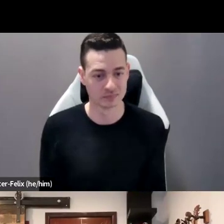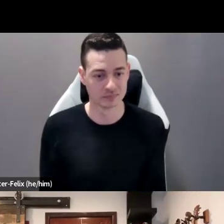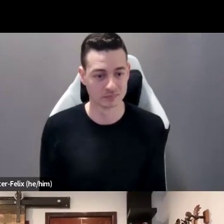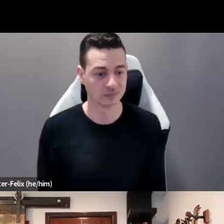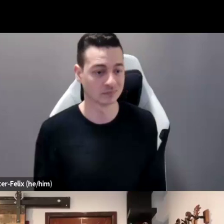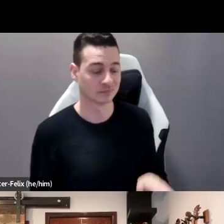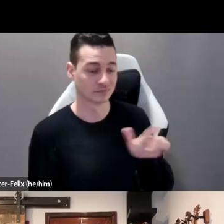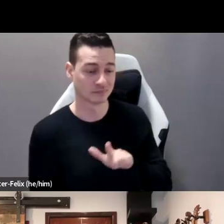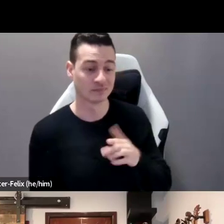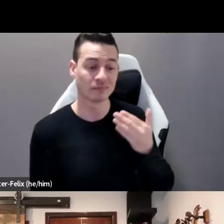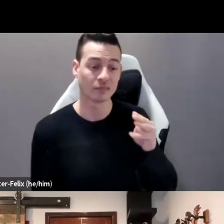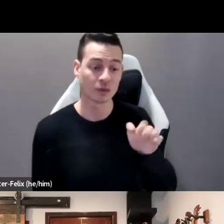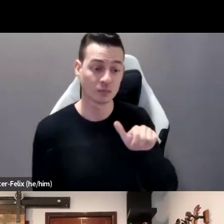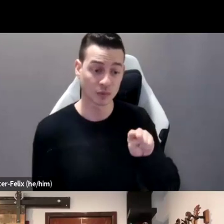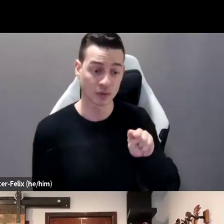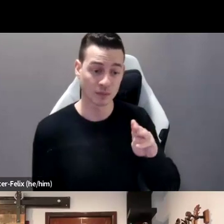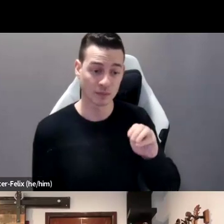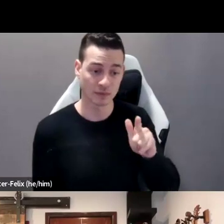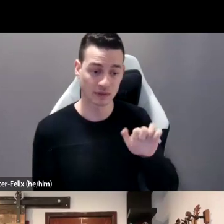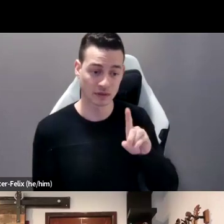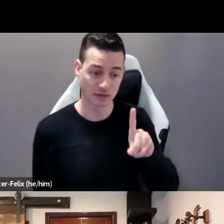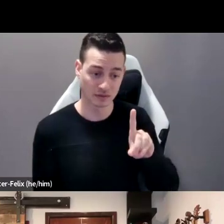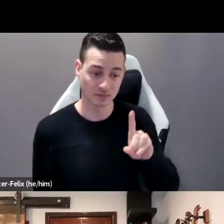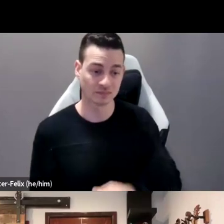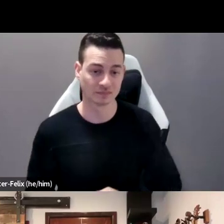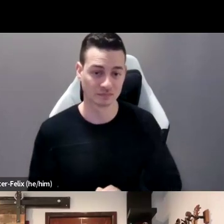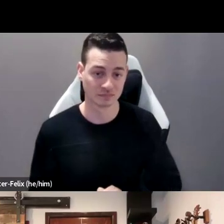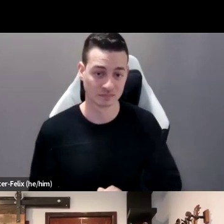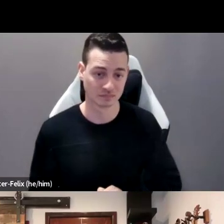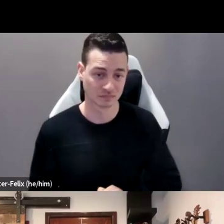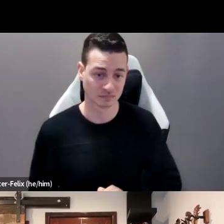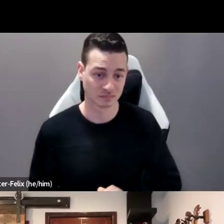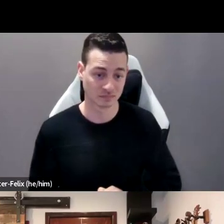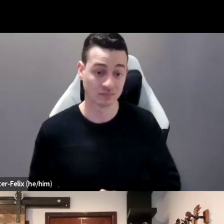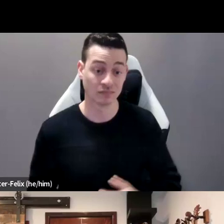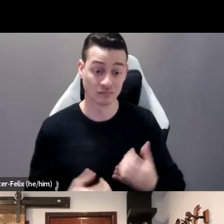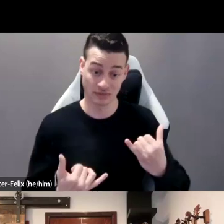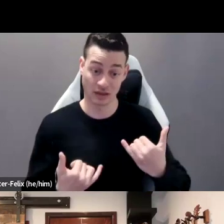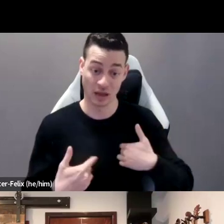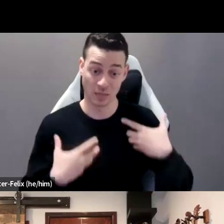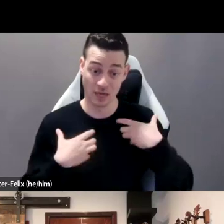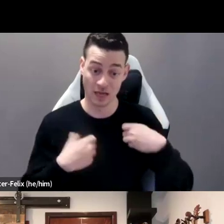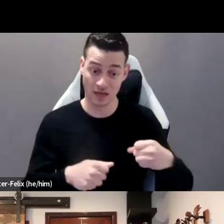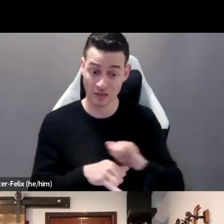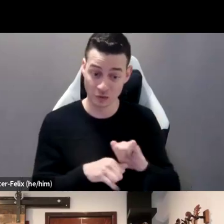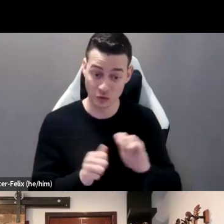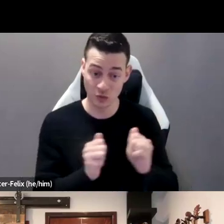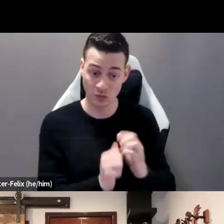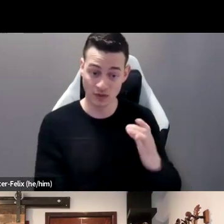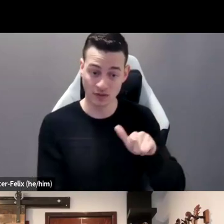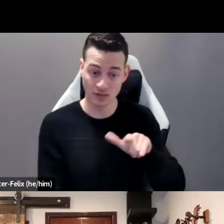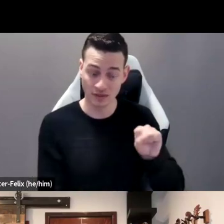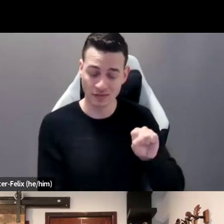Hi, my name is Merlin McDonald, and I am the current health intern with CLAGS, and